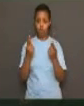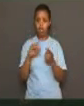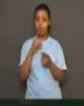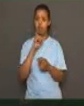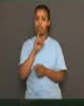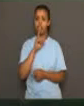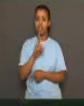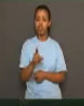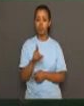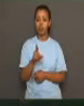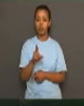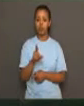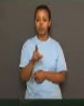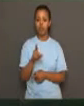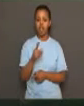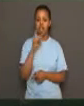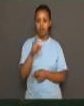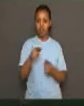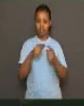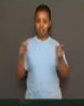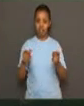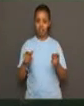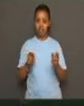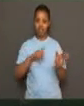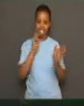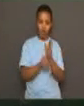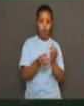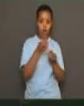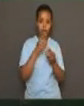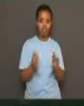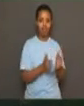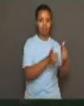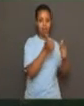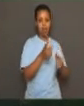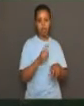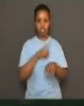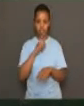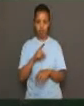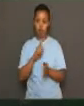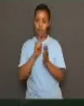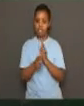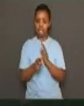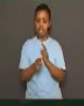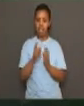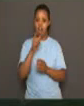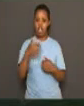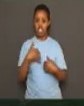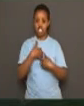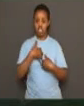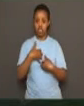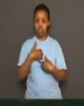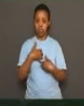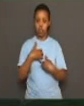is when a predator is chasing a herd of prey. For example, when a hyena